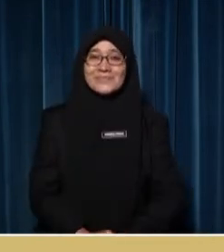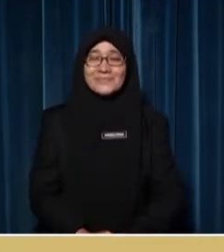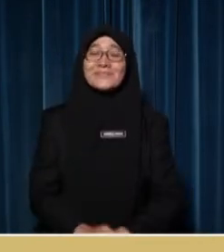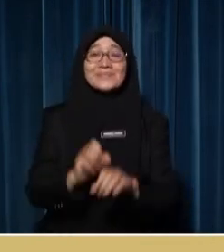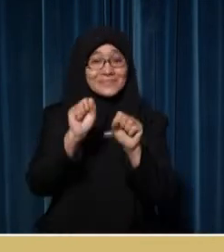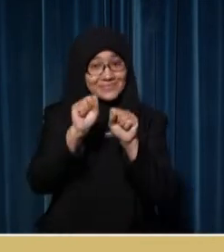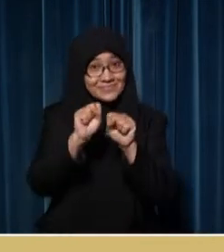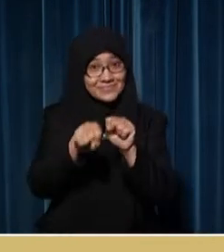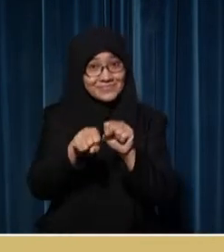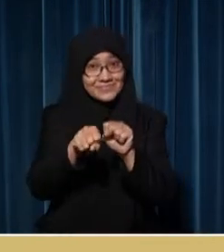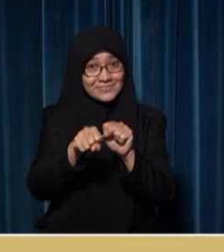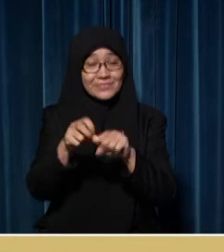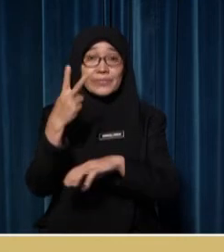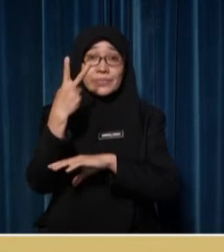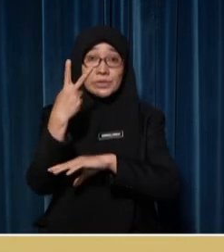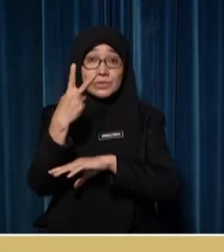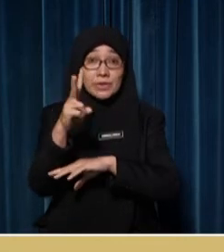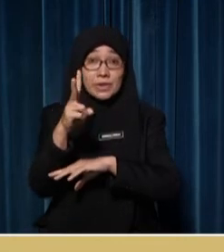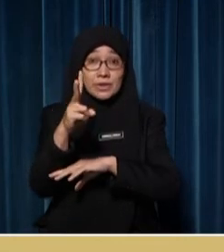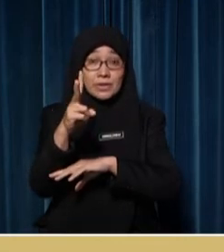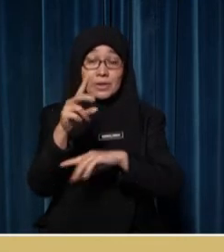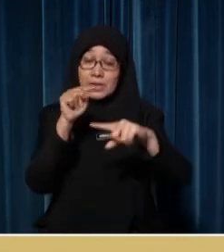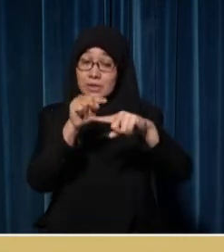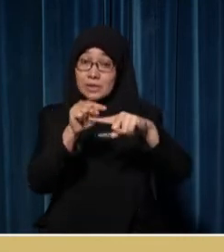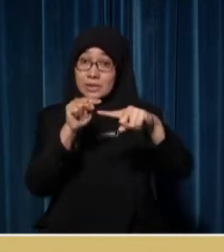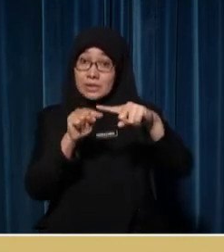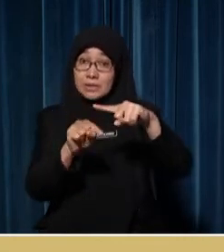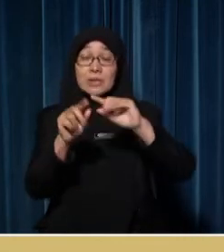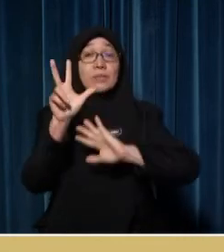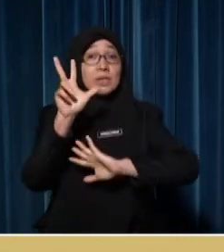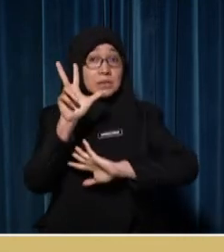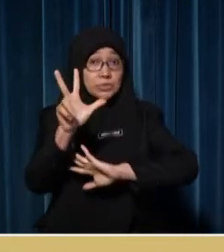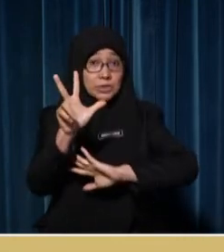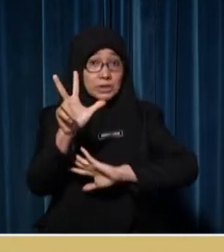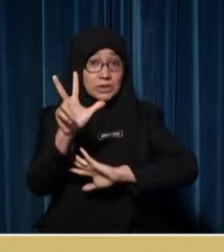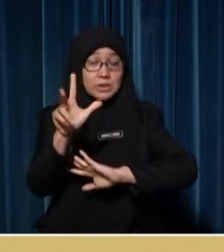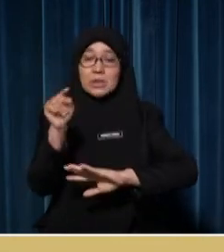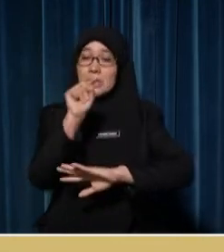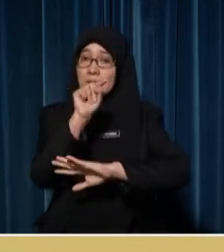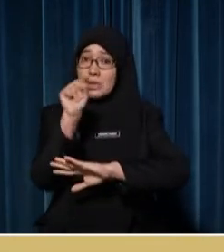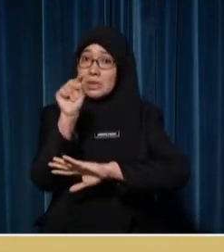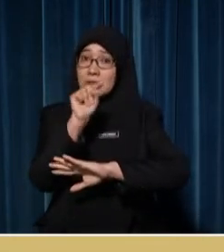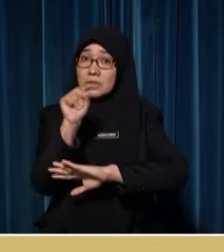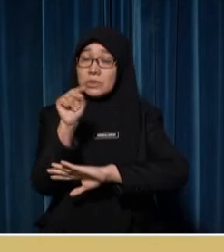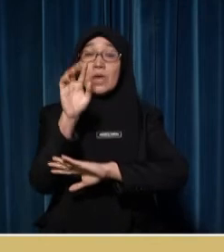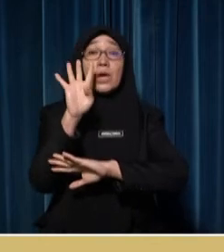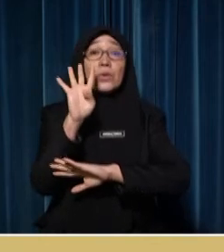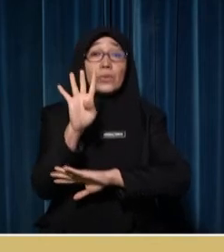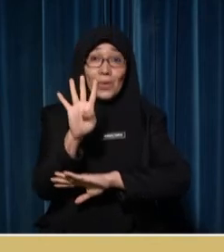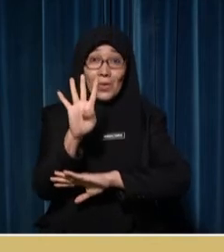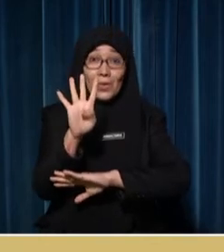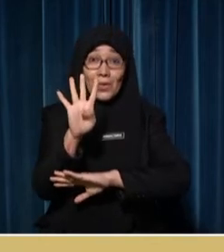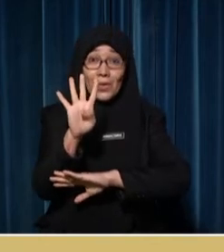Therefore, 12 divided by 3 is equal to 4.